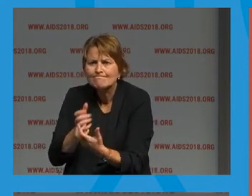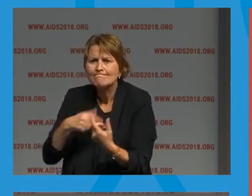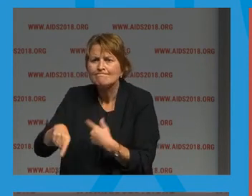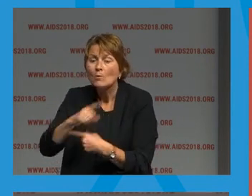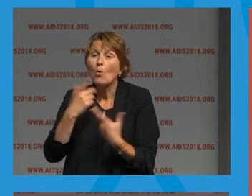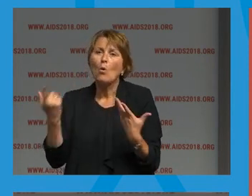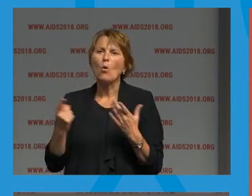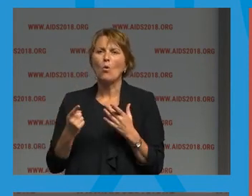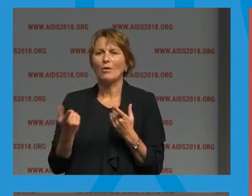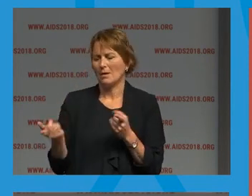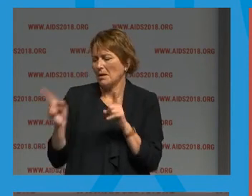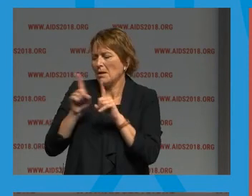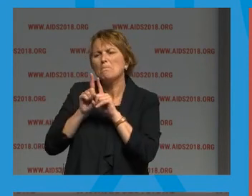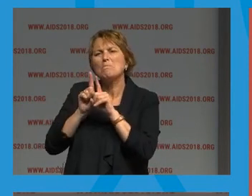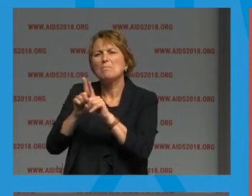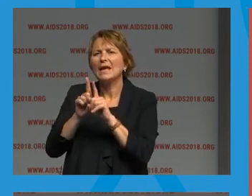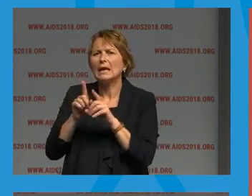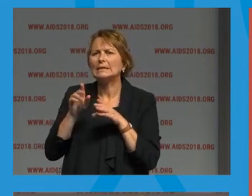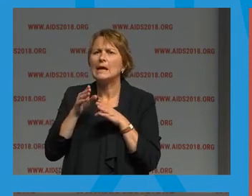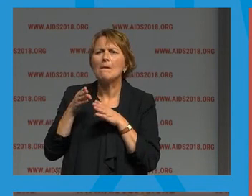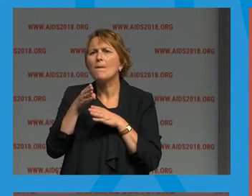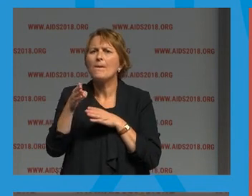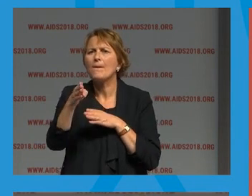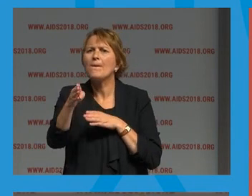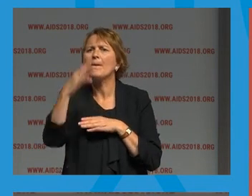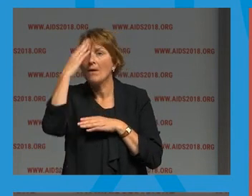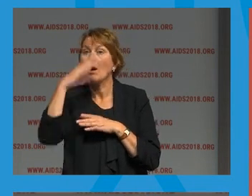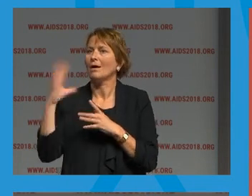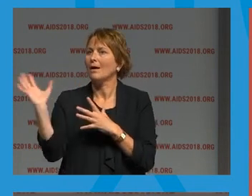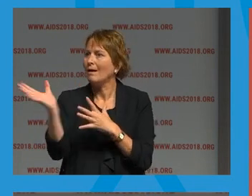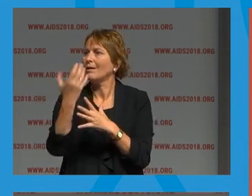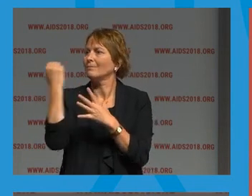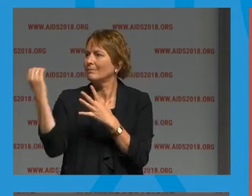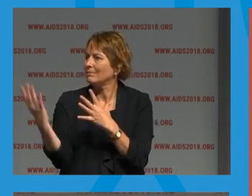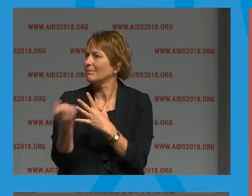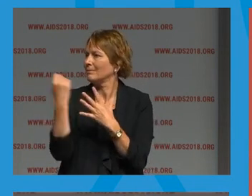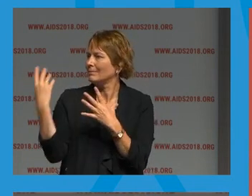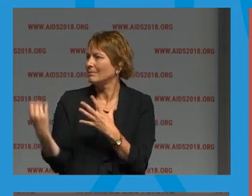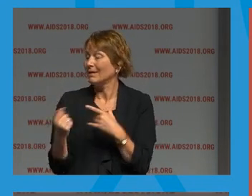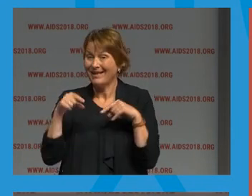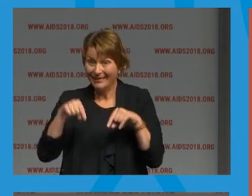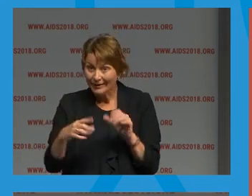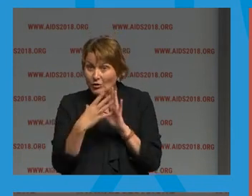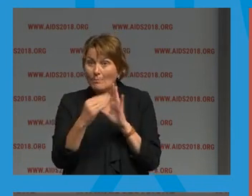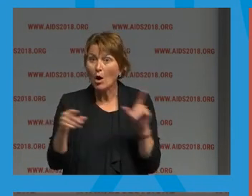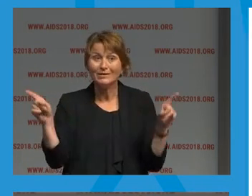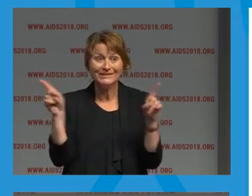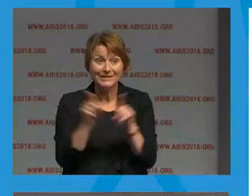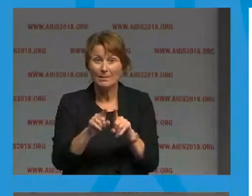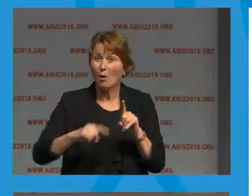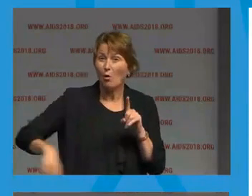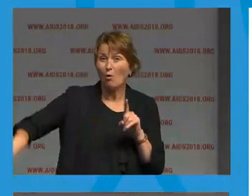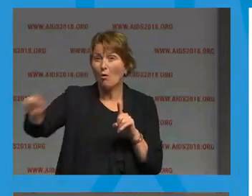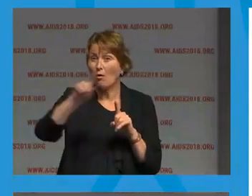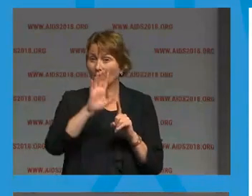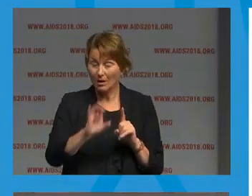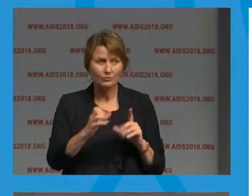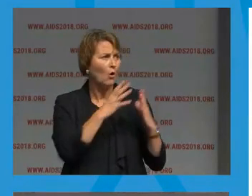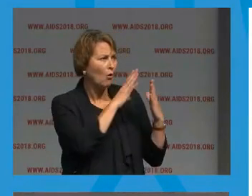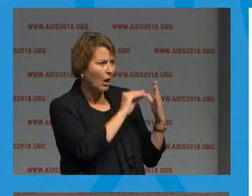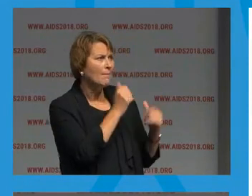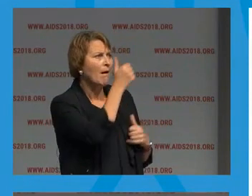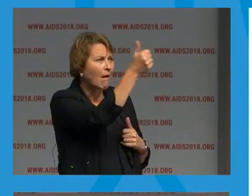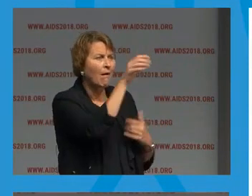peer navigators, they're achieving success. Is that model being utilized in each of these countries? This